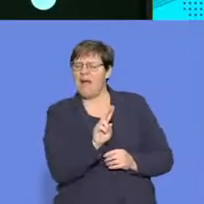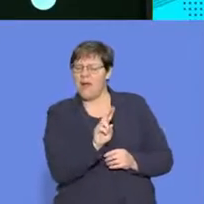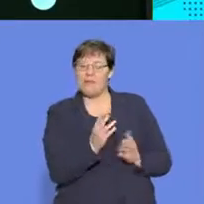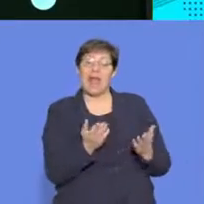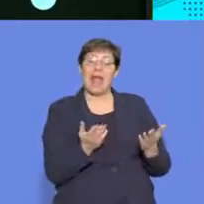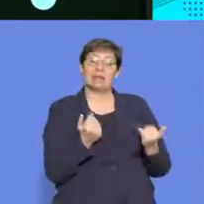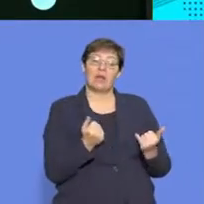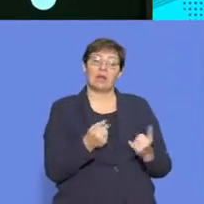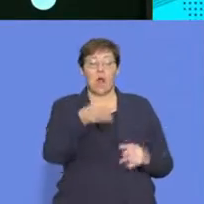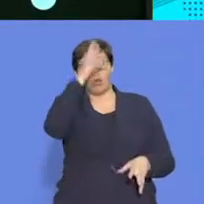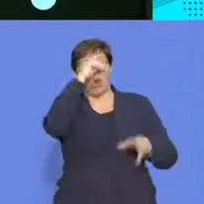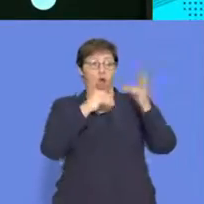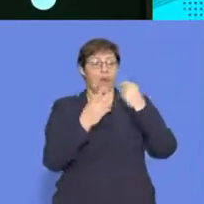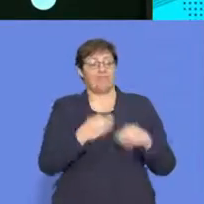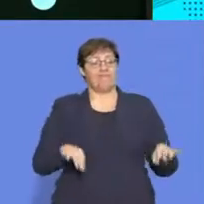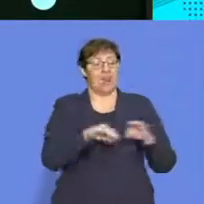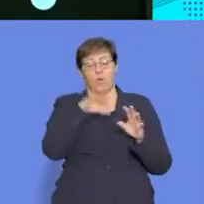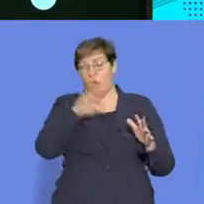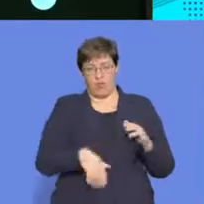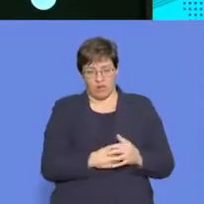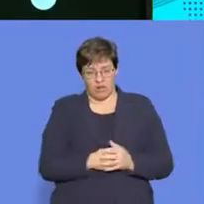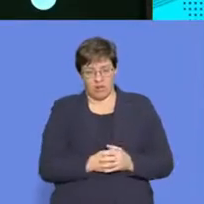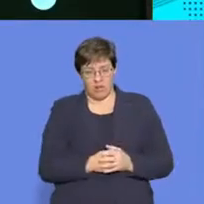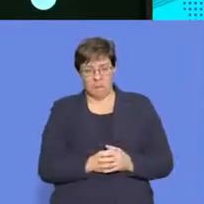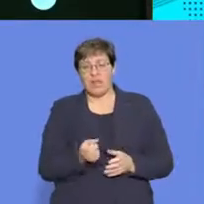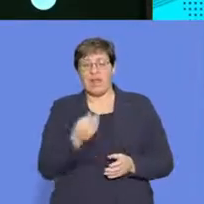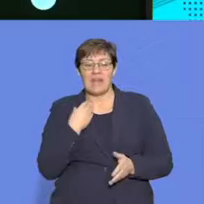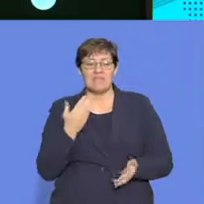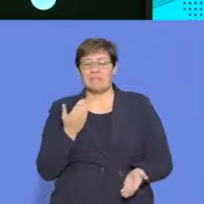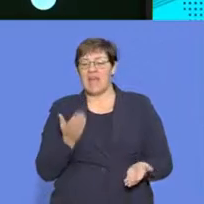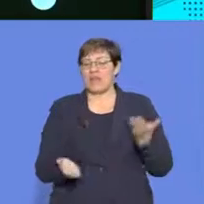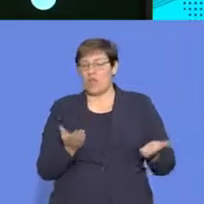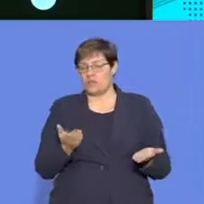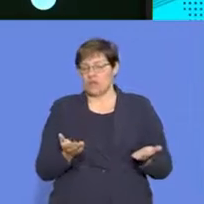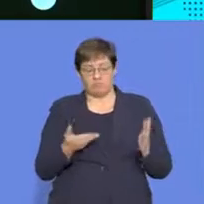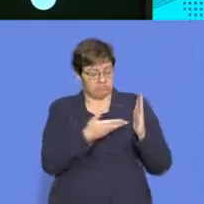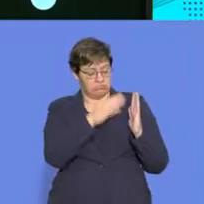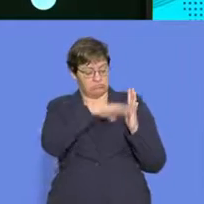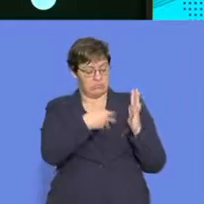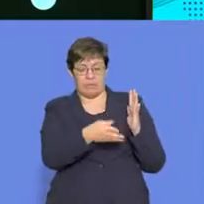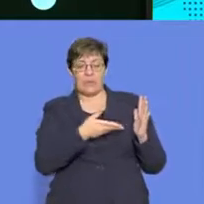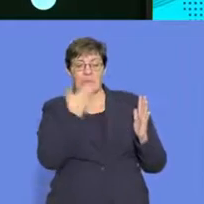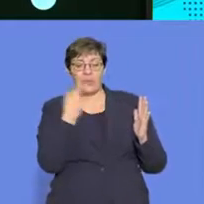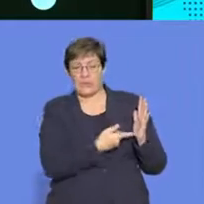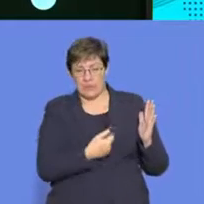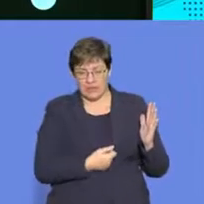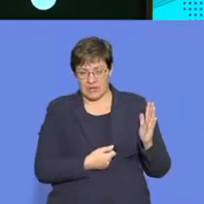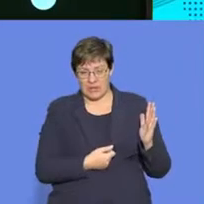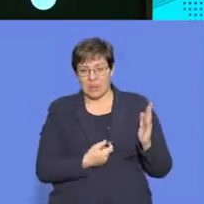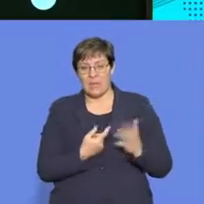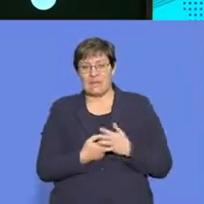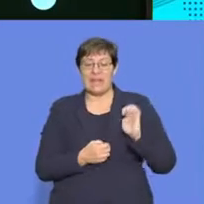to look carefully at not expecting to learn all the values. In fact, they could have given us an equation that doesn't appear on their